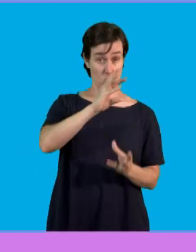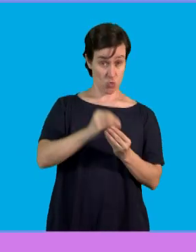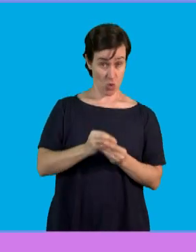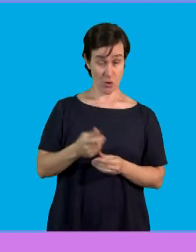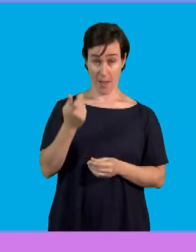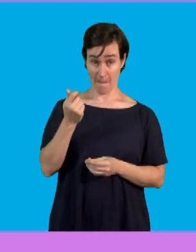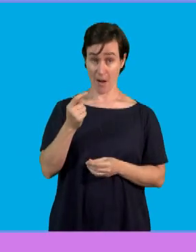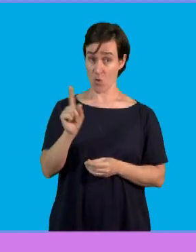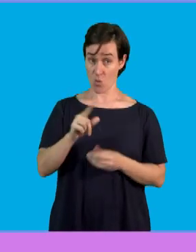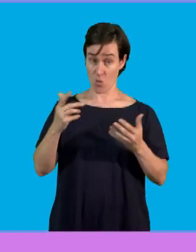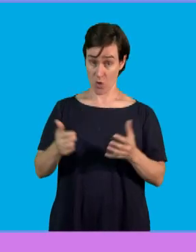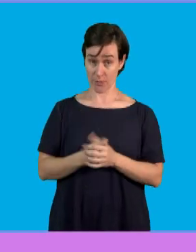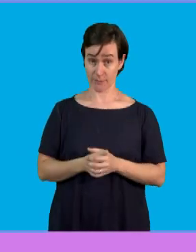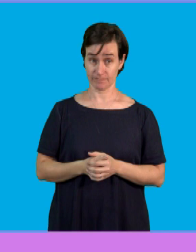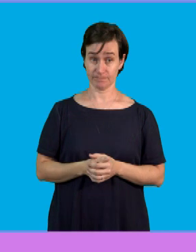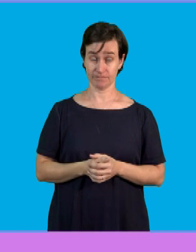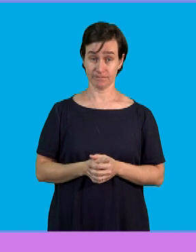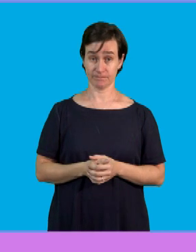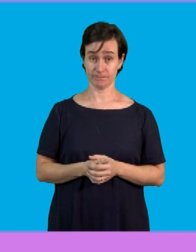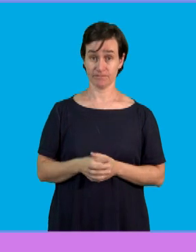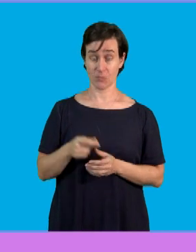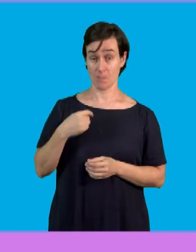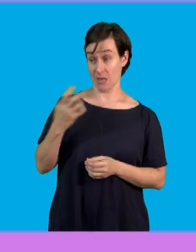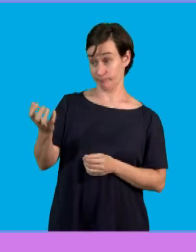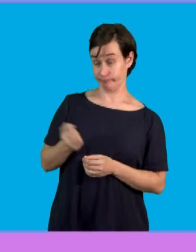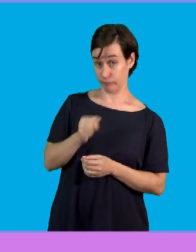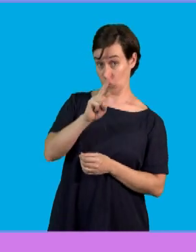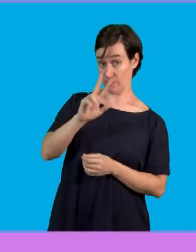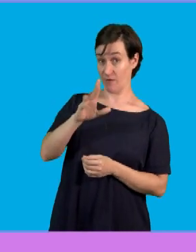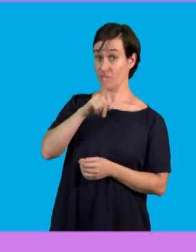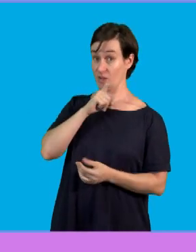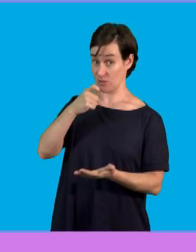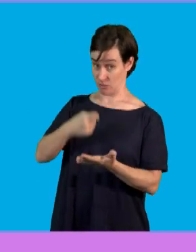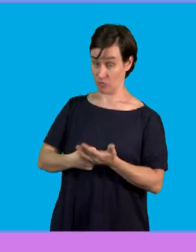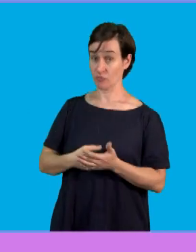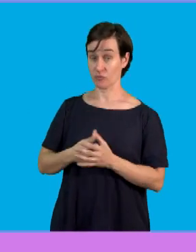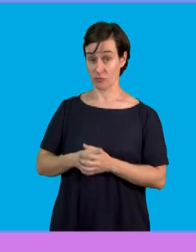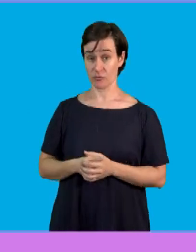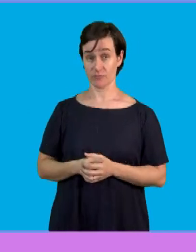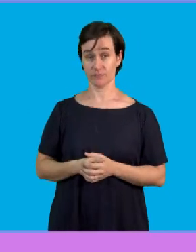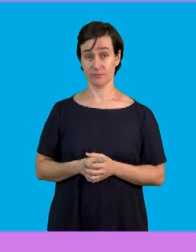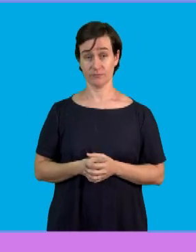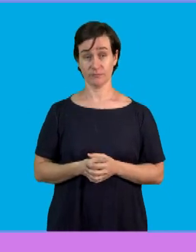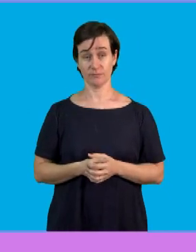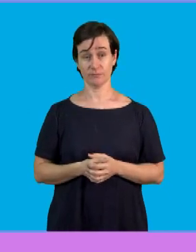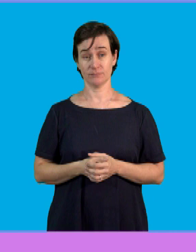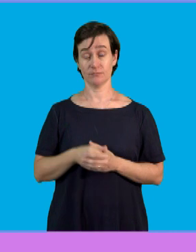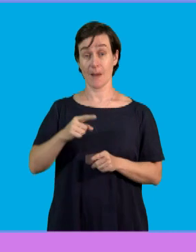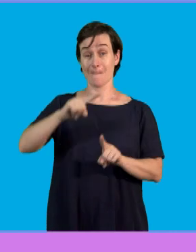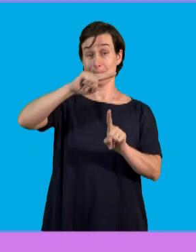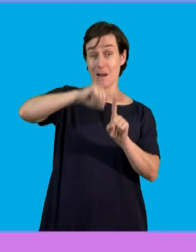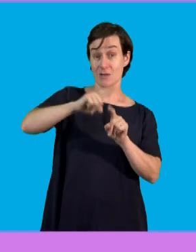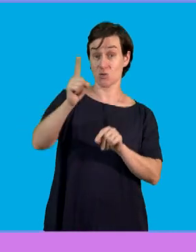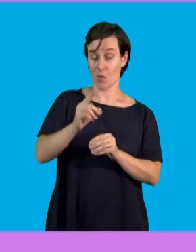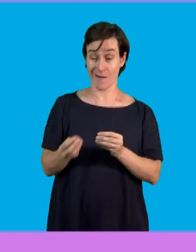your total amount will be the amount taken as a loan, which is 25,000,